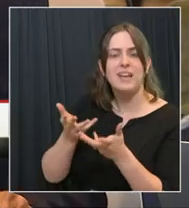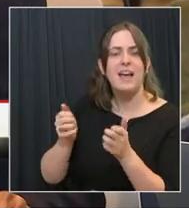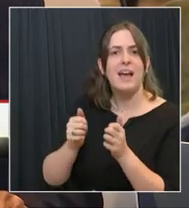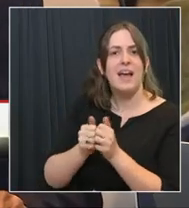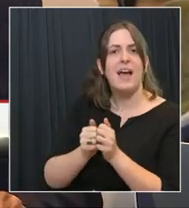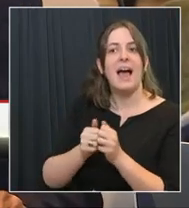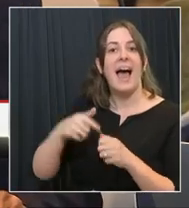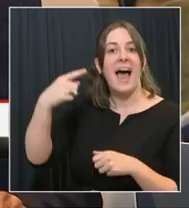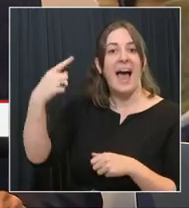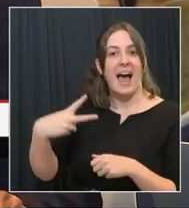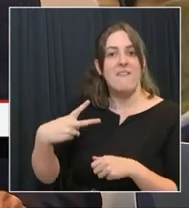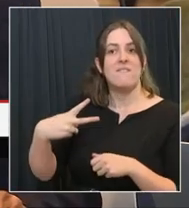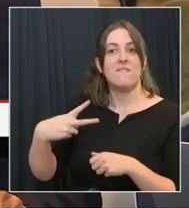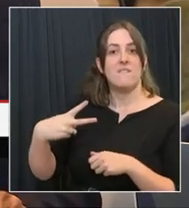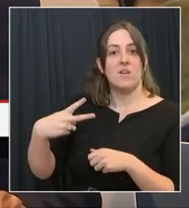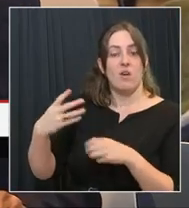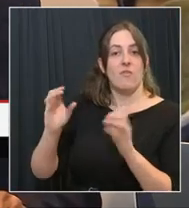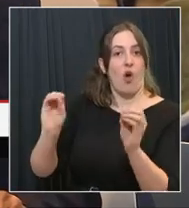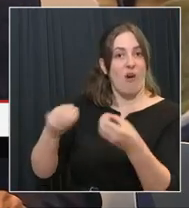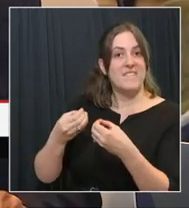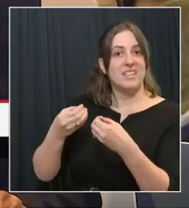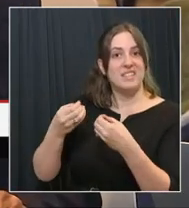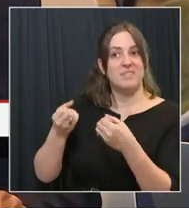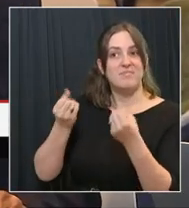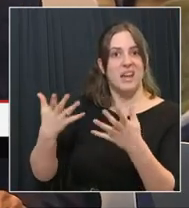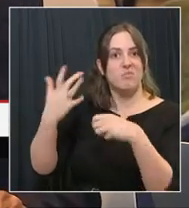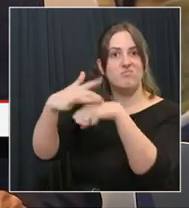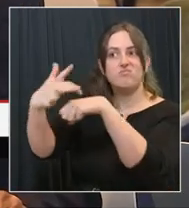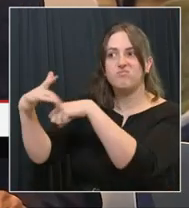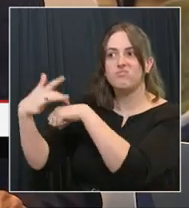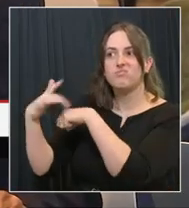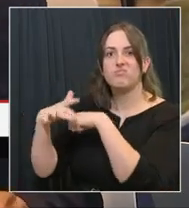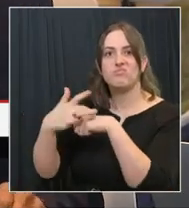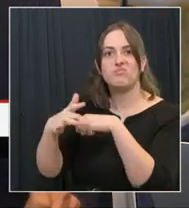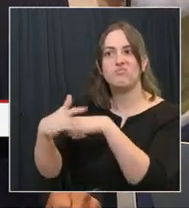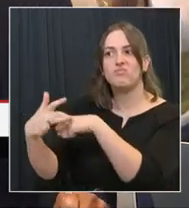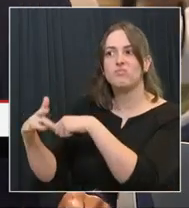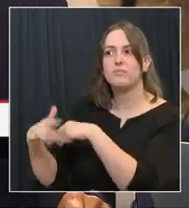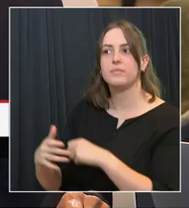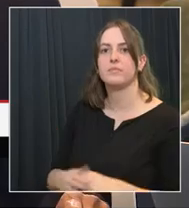space is vacant. Okay? Which ones?